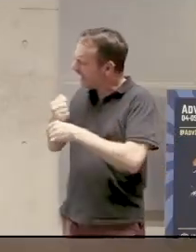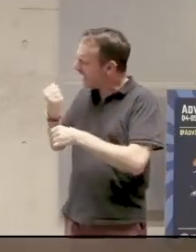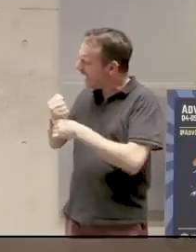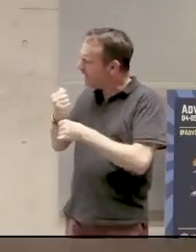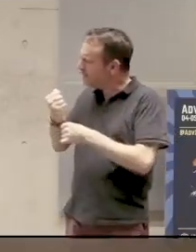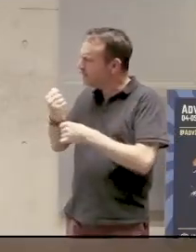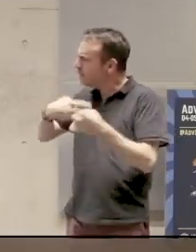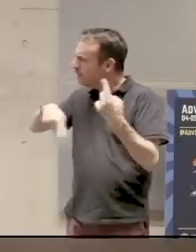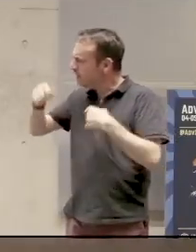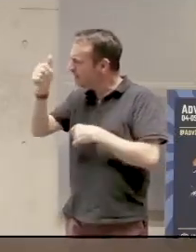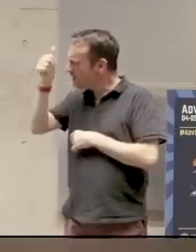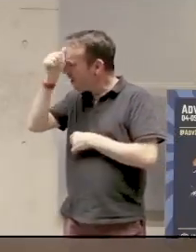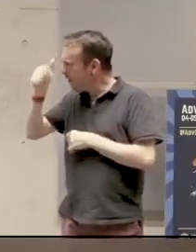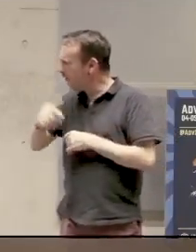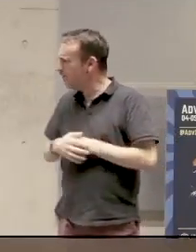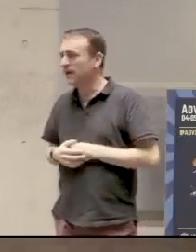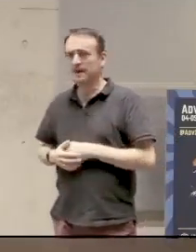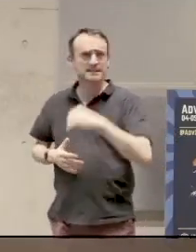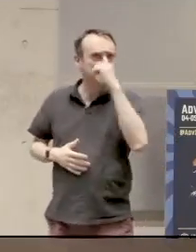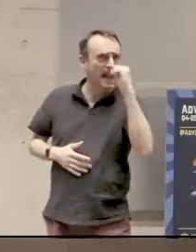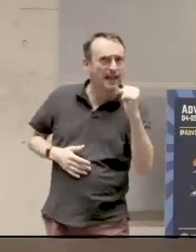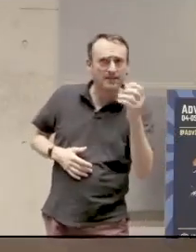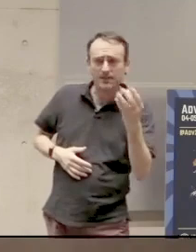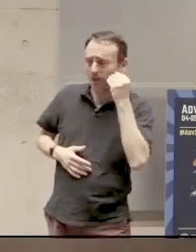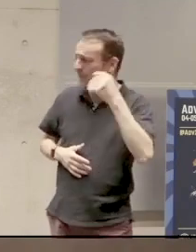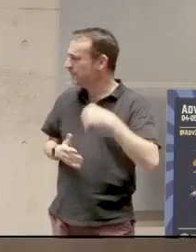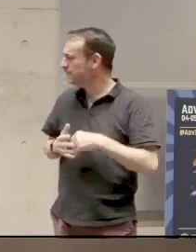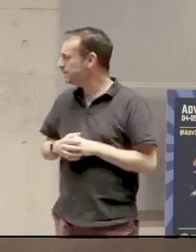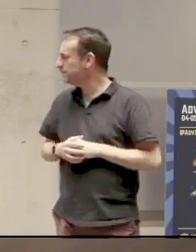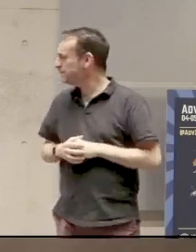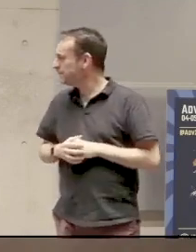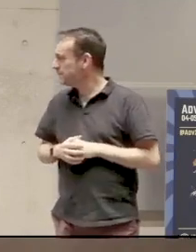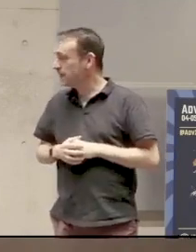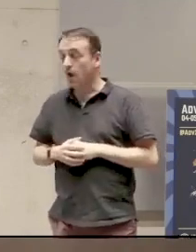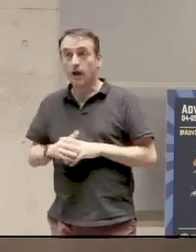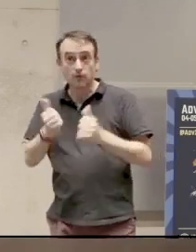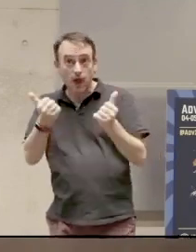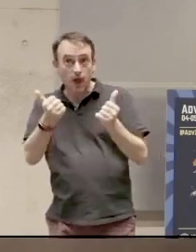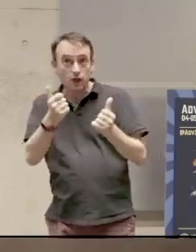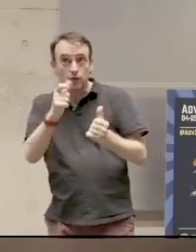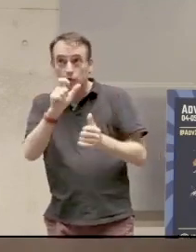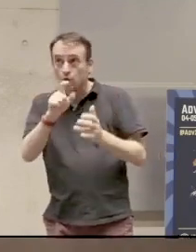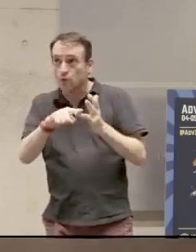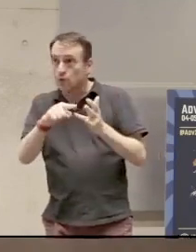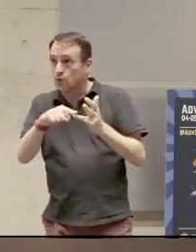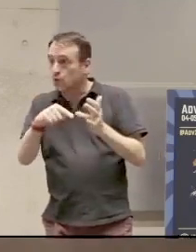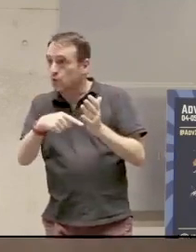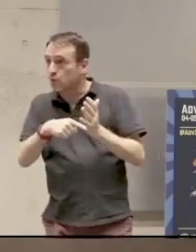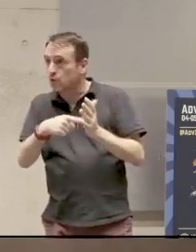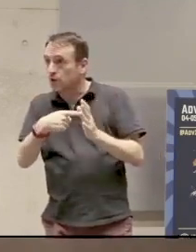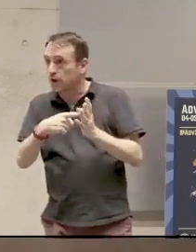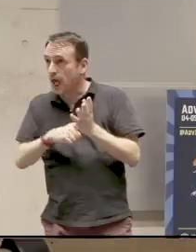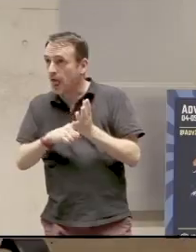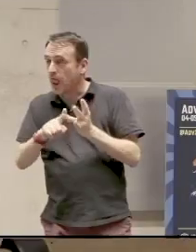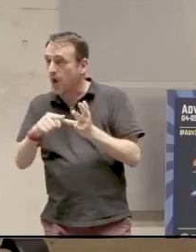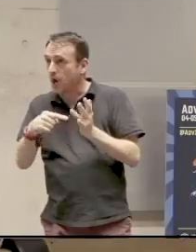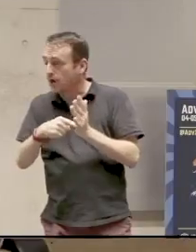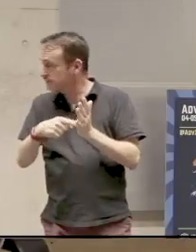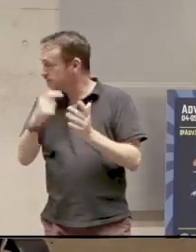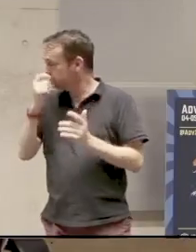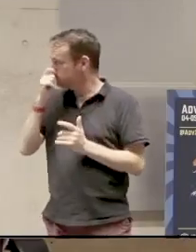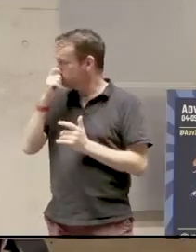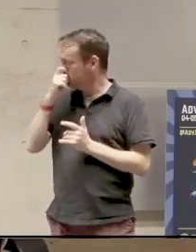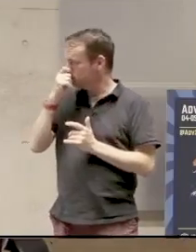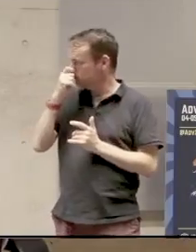game. Do people know I'm in it? It's called Nelly Coutalot. It's fine. It was literally fine on the Steam reviews.